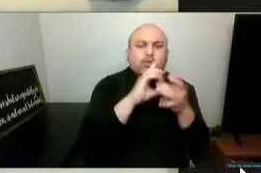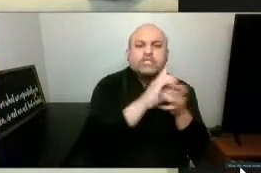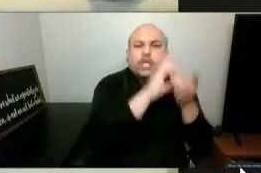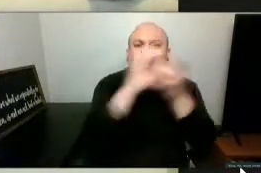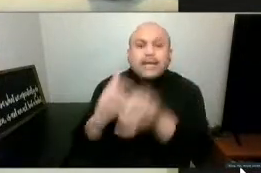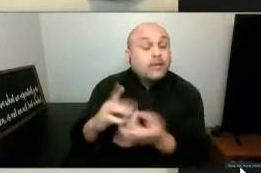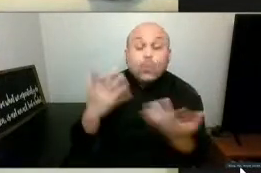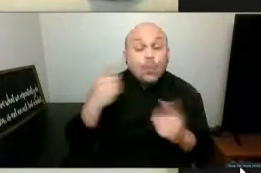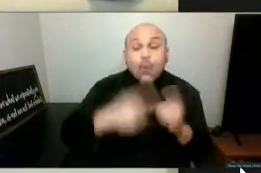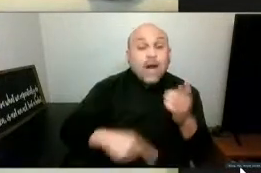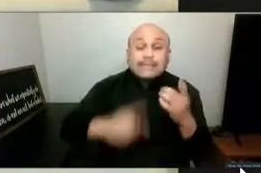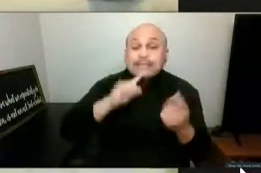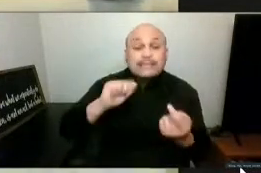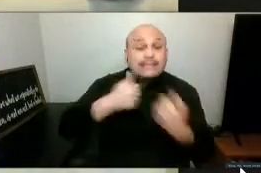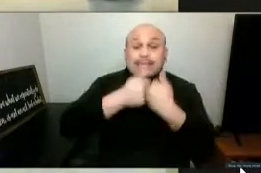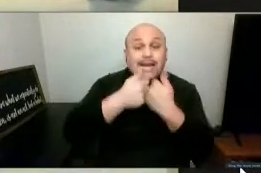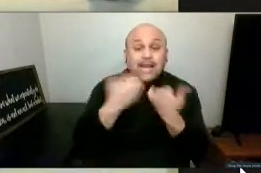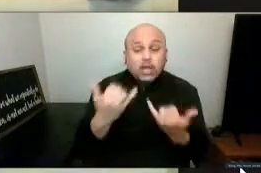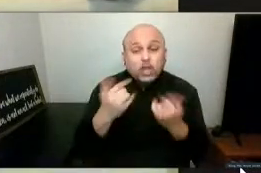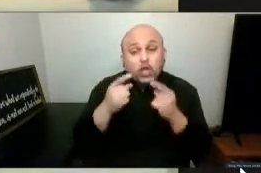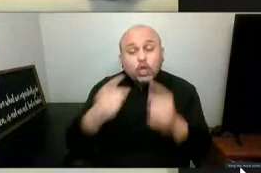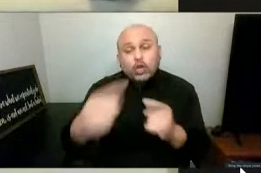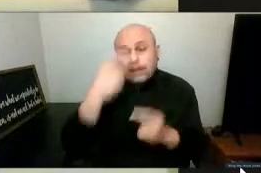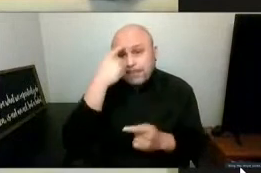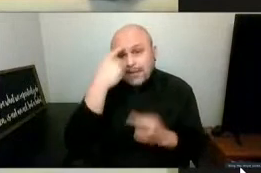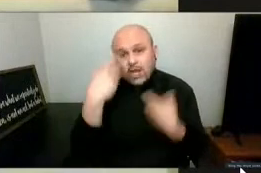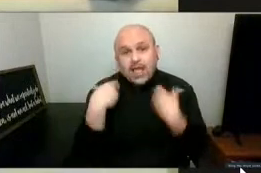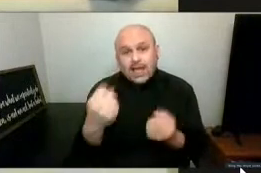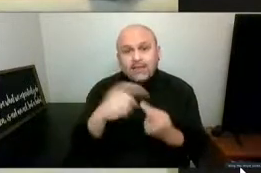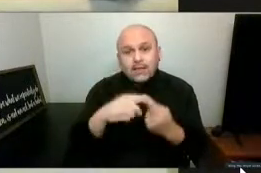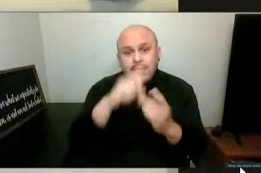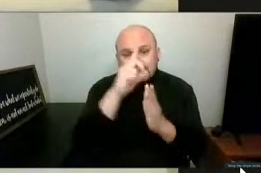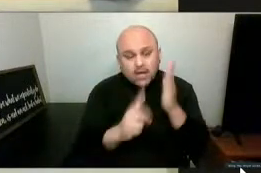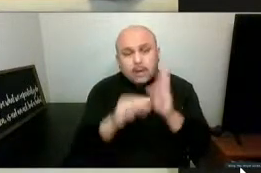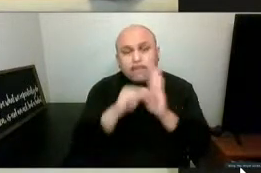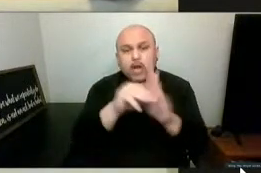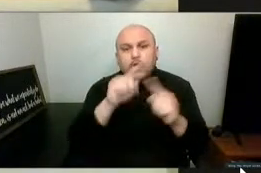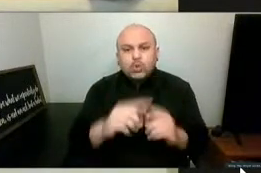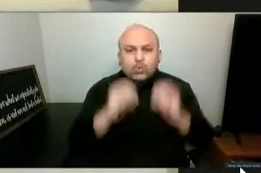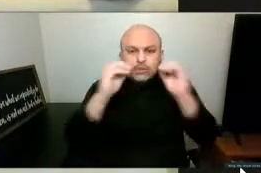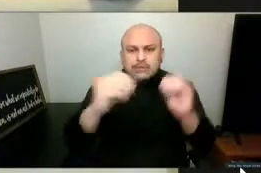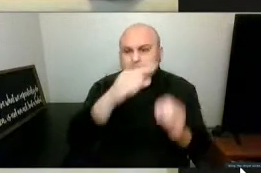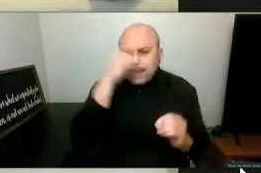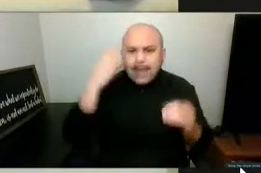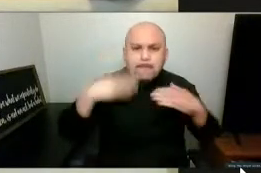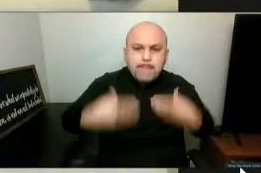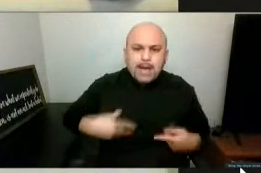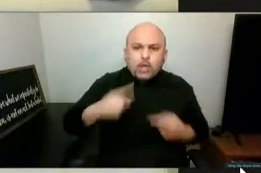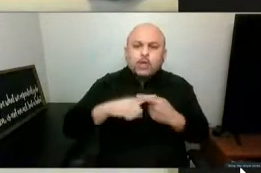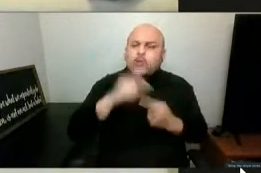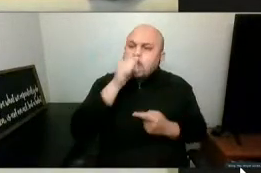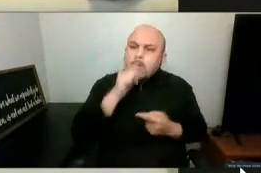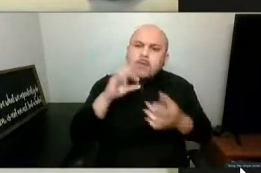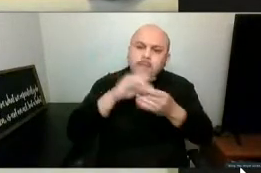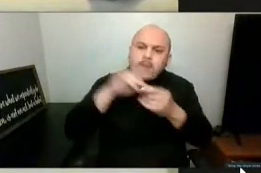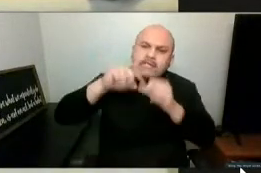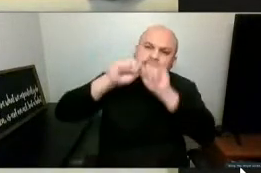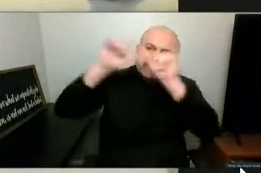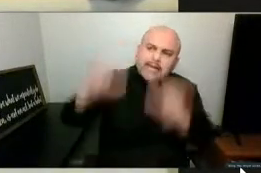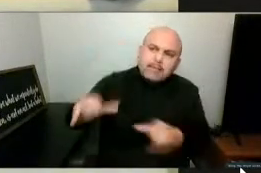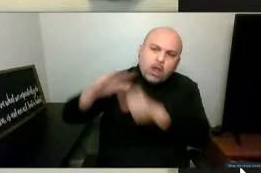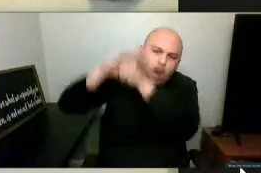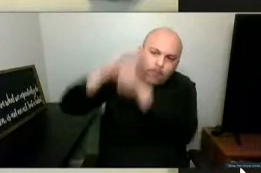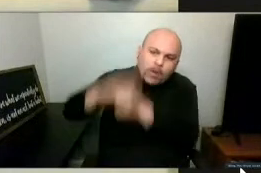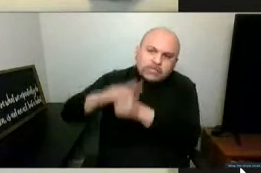The current mental health model is designed at best to teach Black bodies to cope with systemic oppression, violence, and